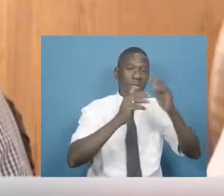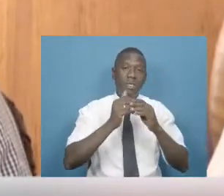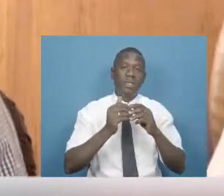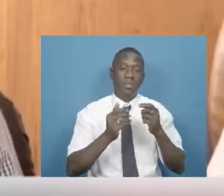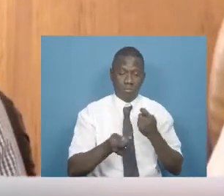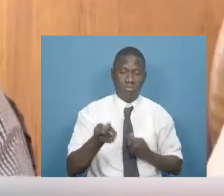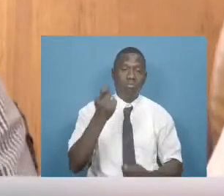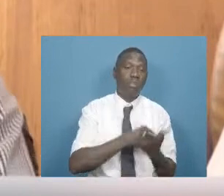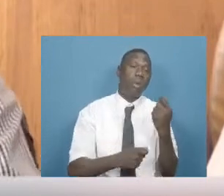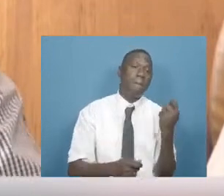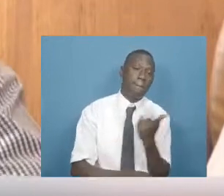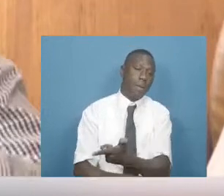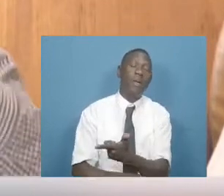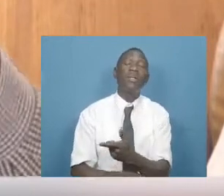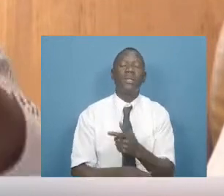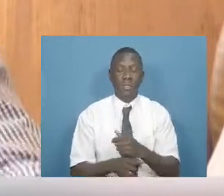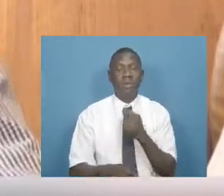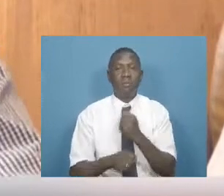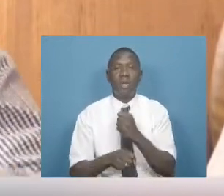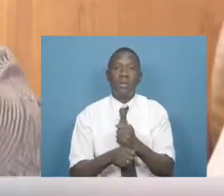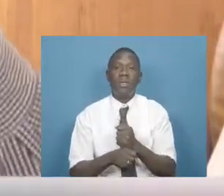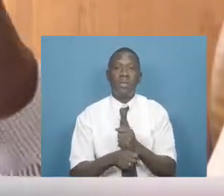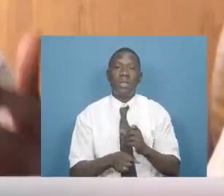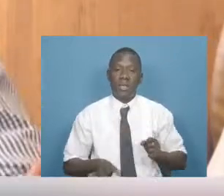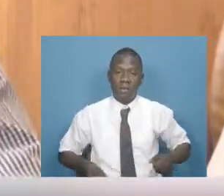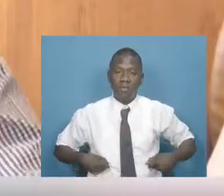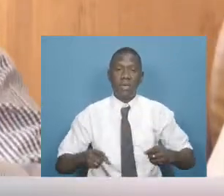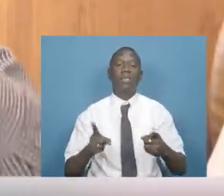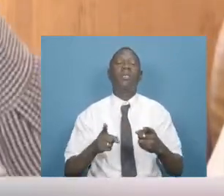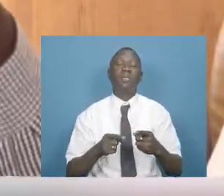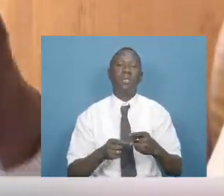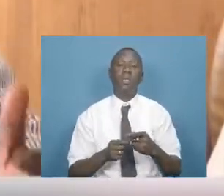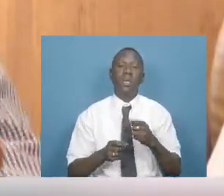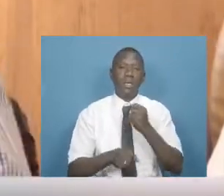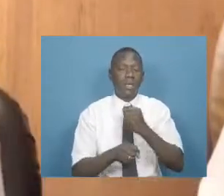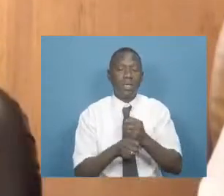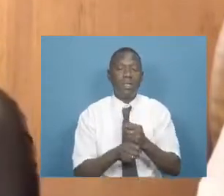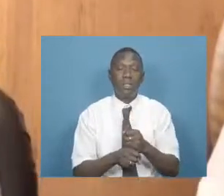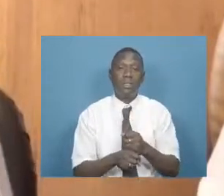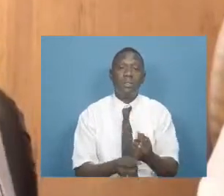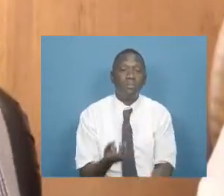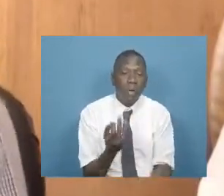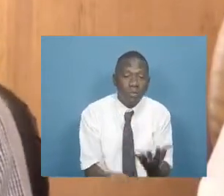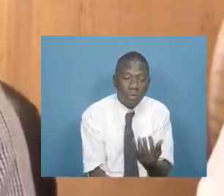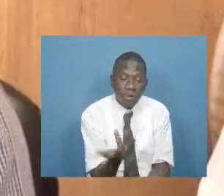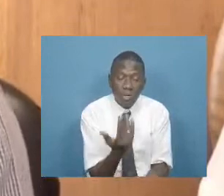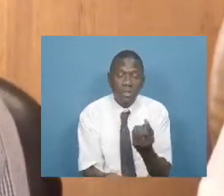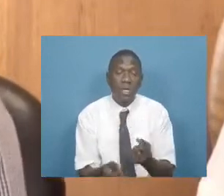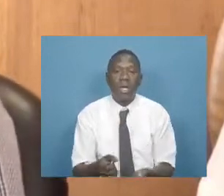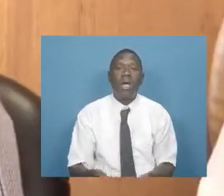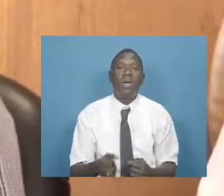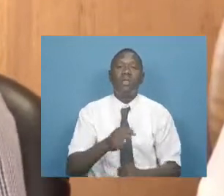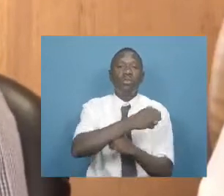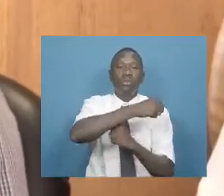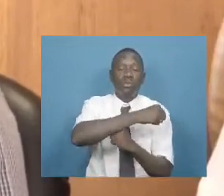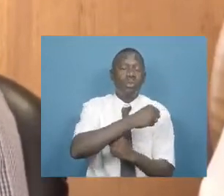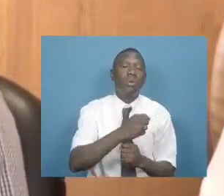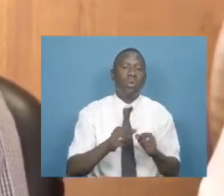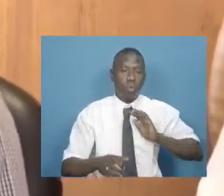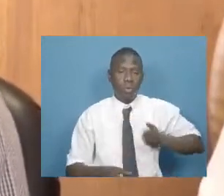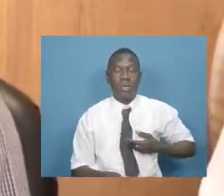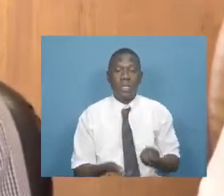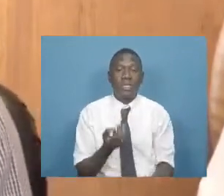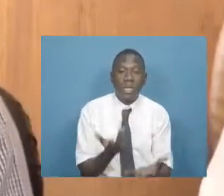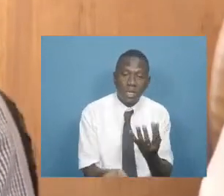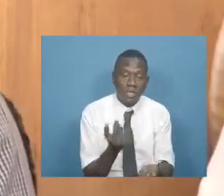invested in creating gardens, sponsoring women in their gardens, students,